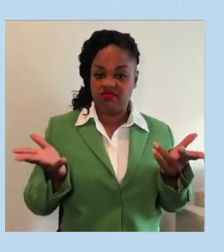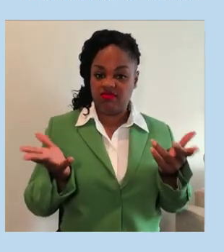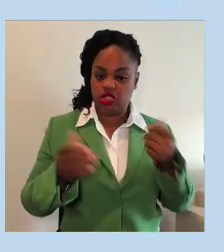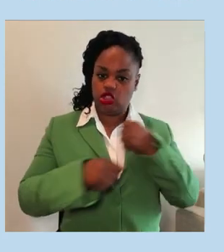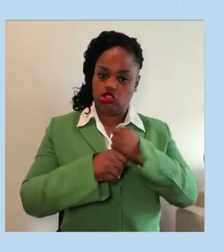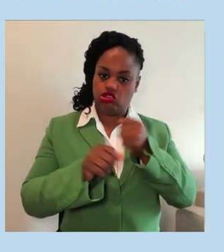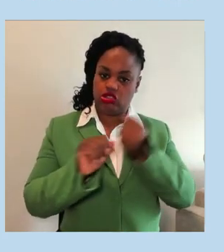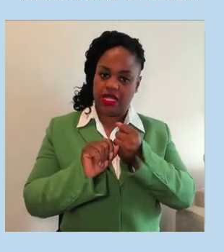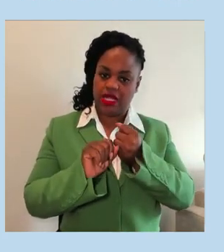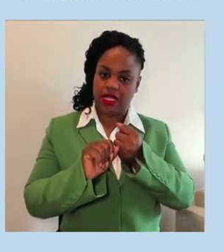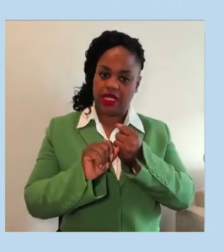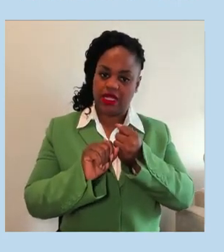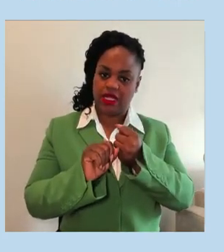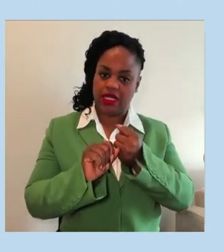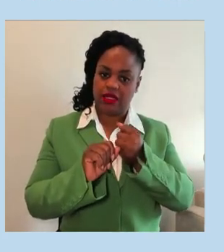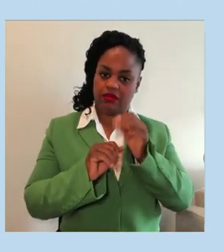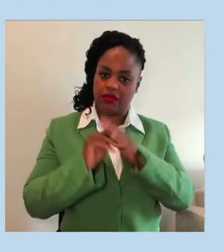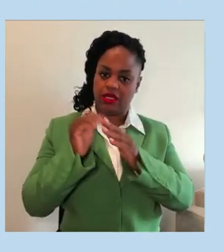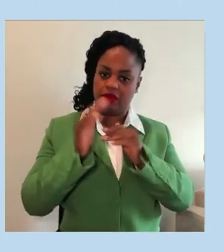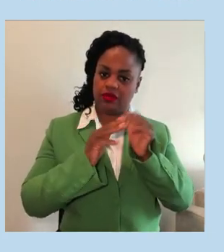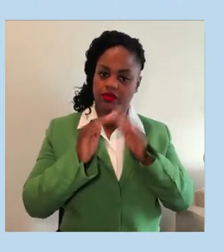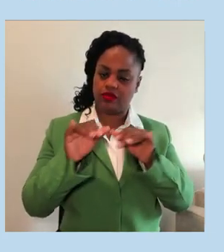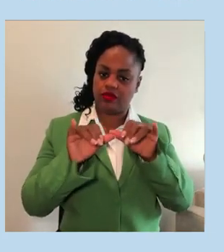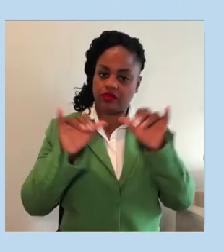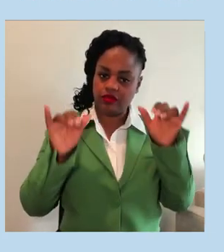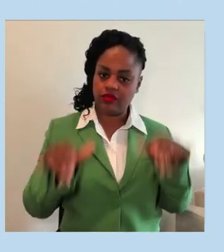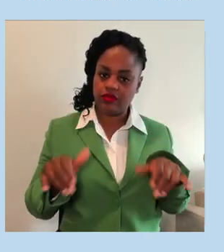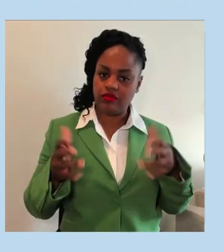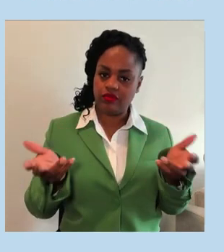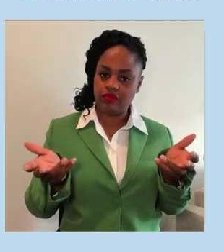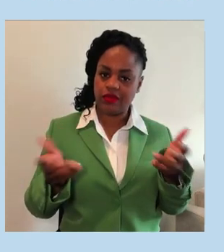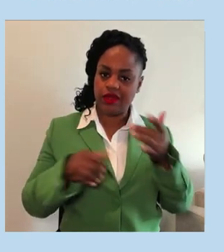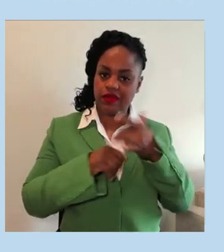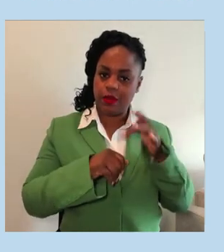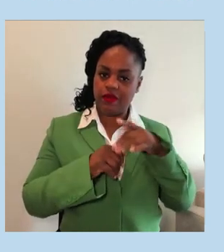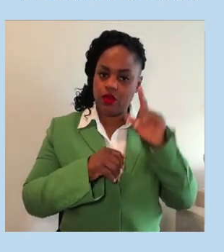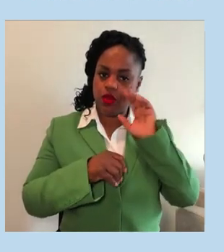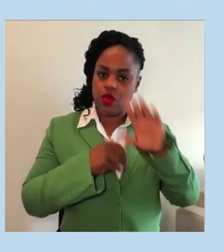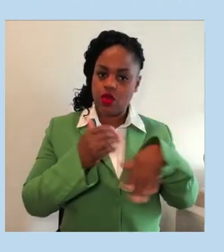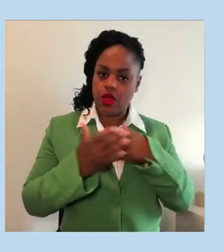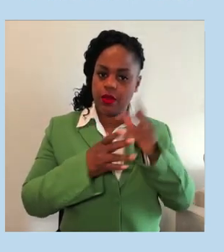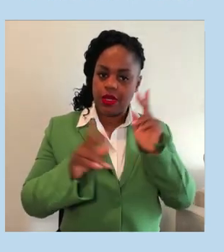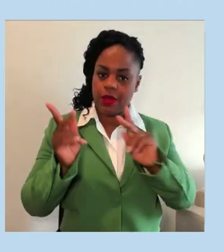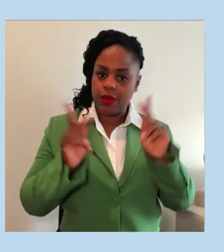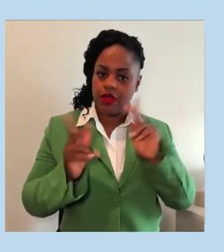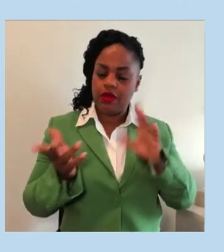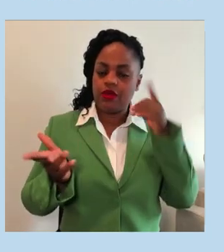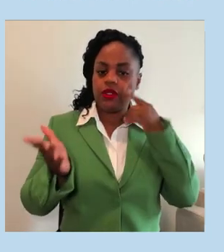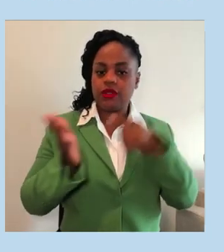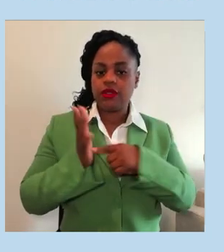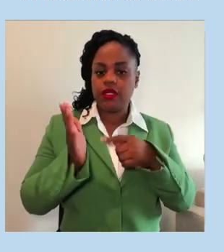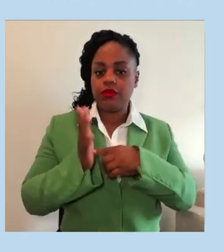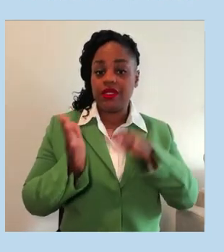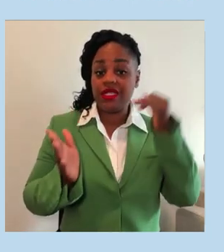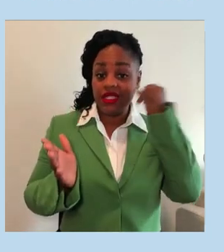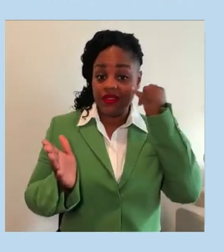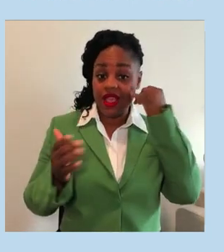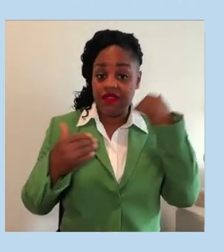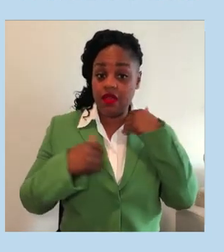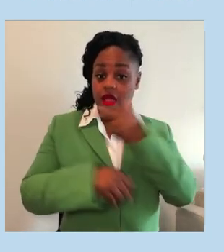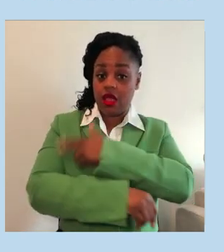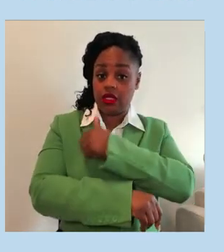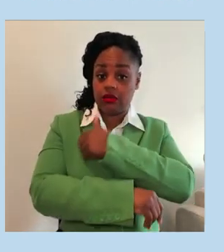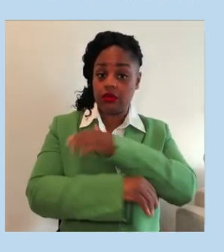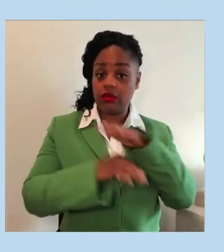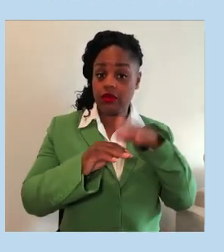So it's an example that I would give is if you built a hospital in a rural area and some of the people in the